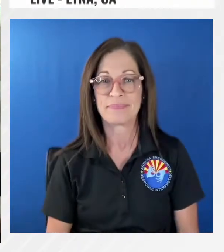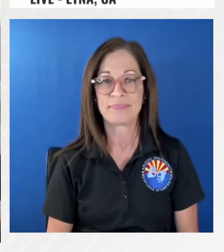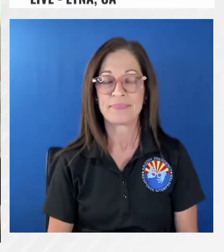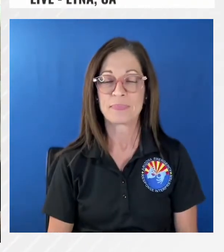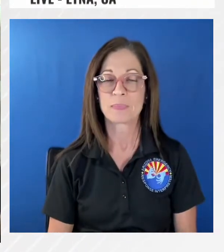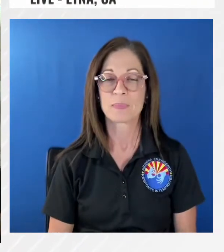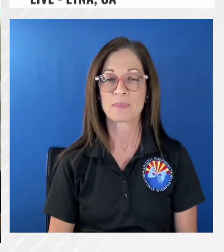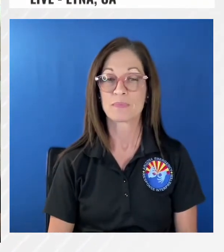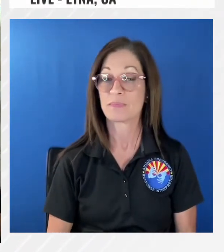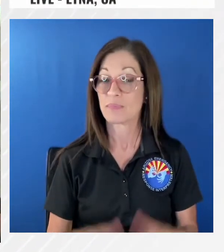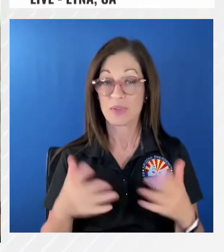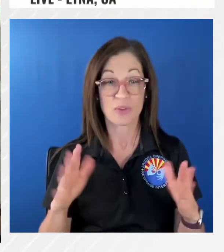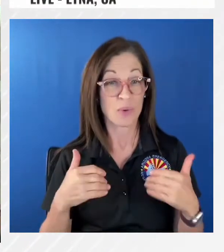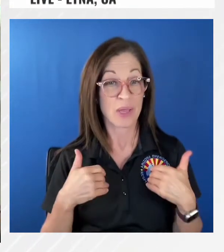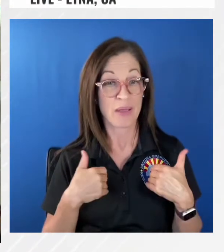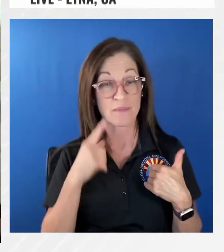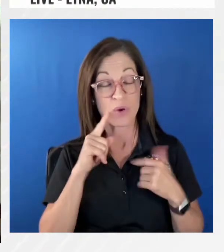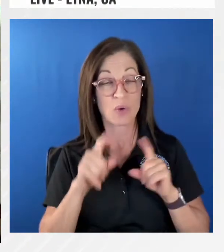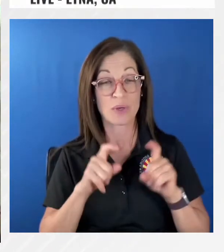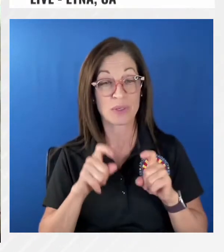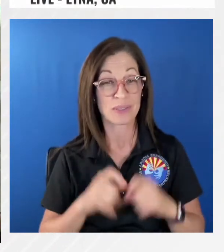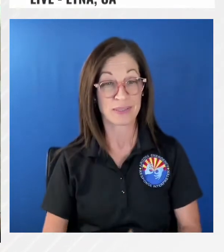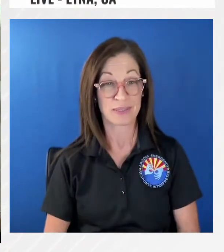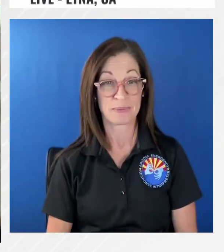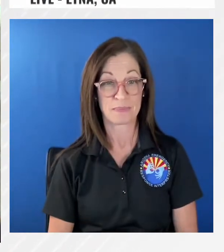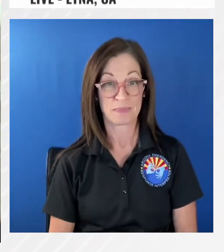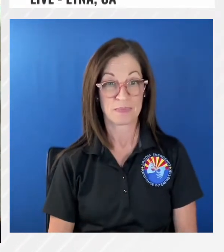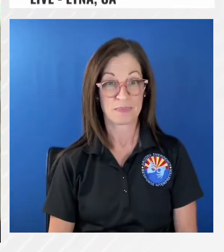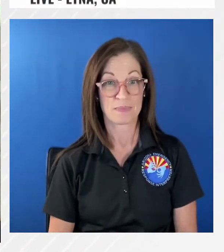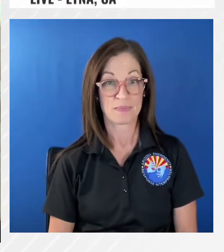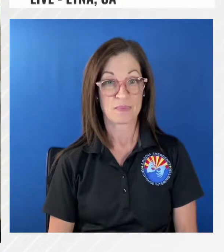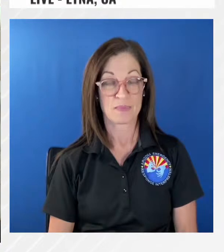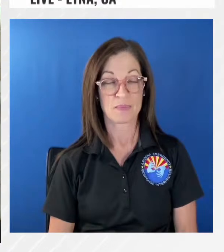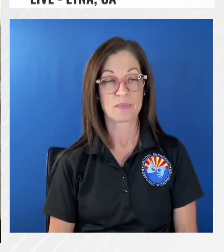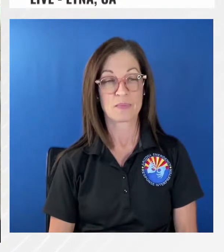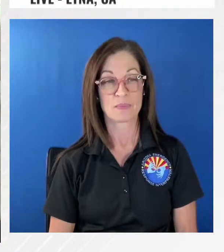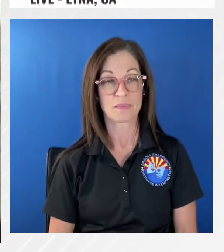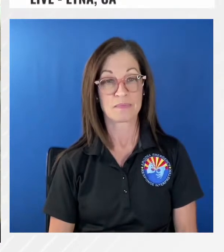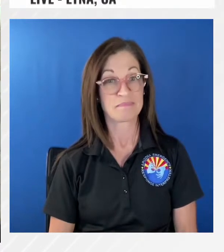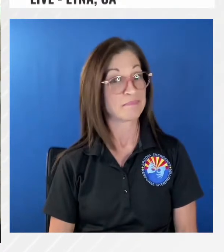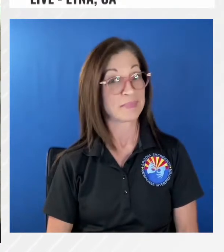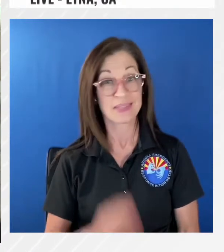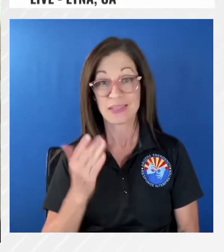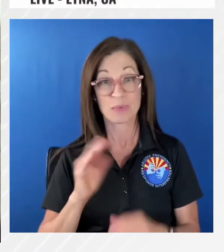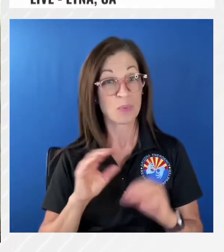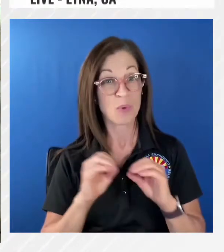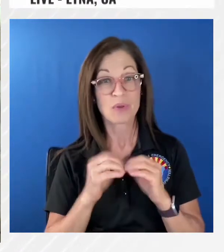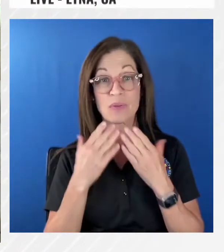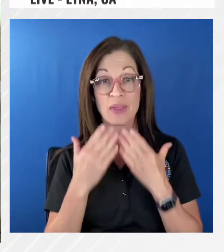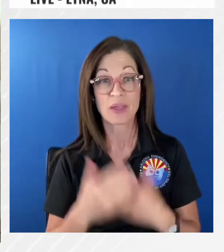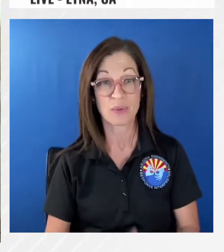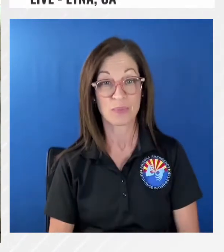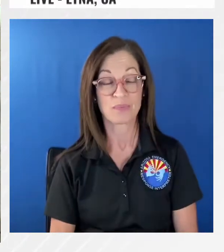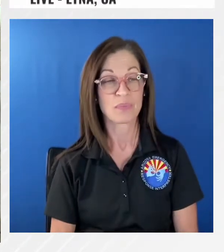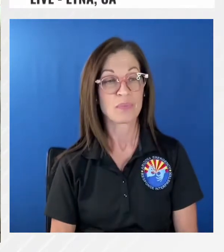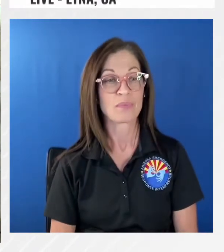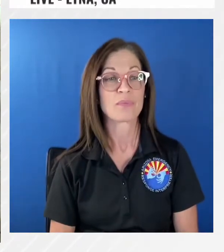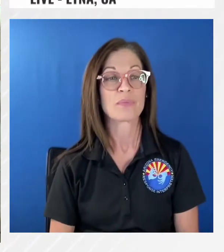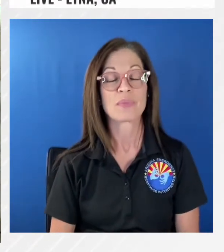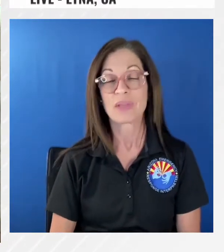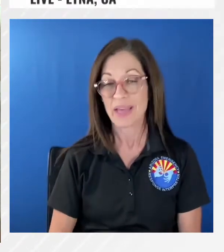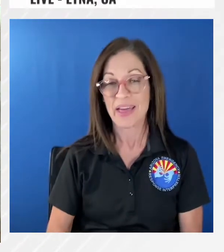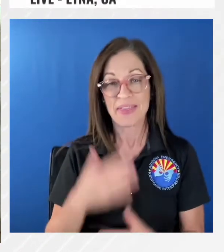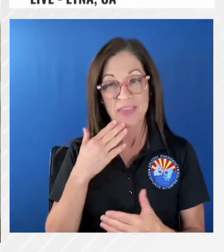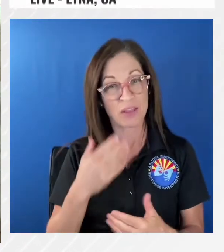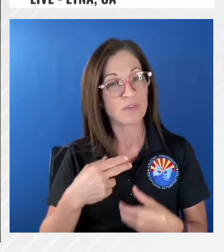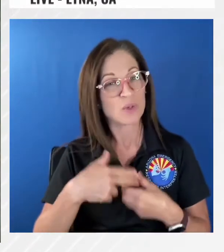That's all we have that I can see. It's looking like we don't have any more, so thank you. Thank you, everybody, for joining us. We will be doing